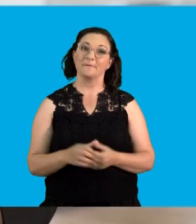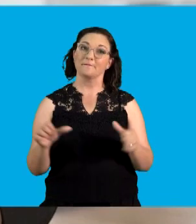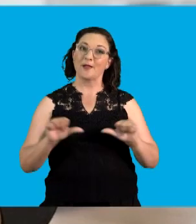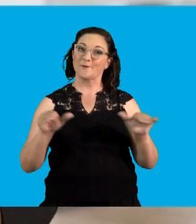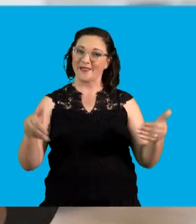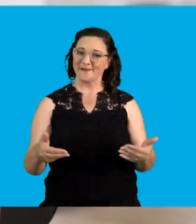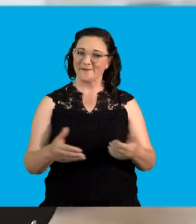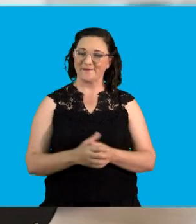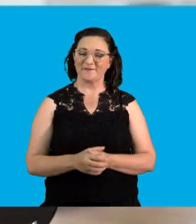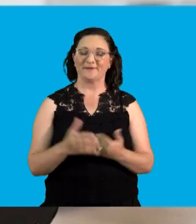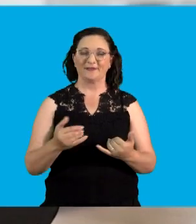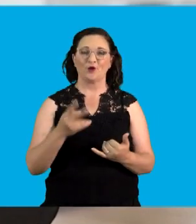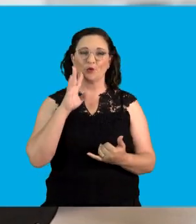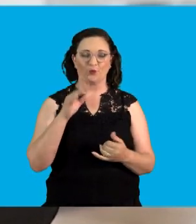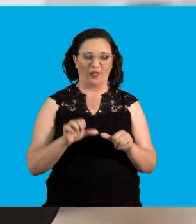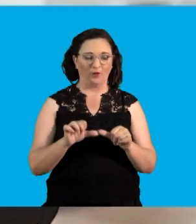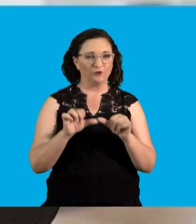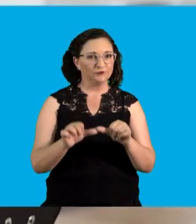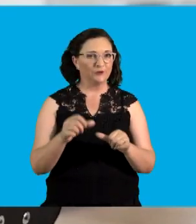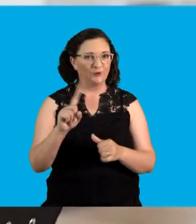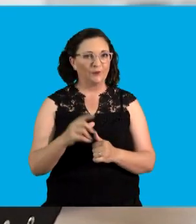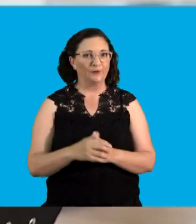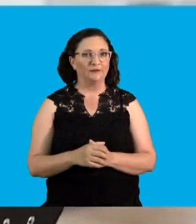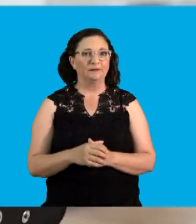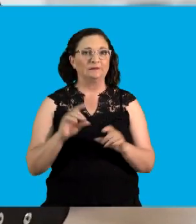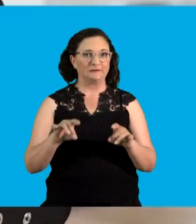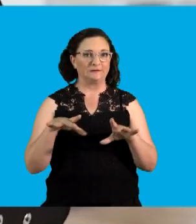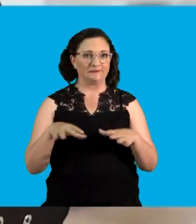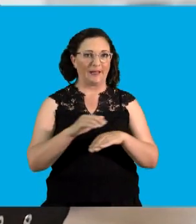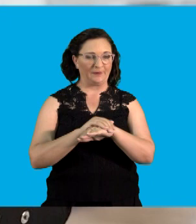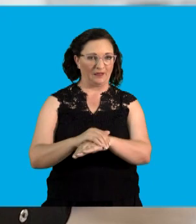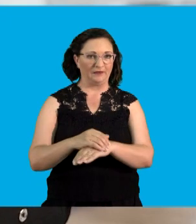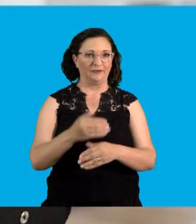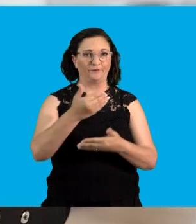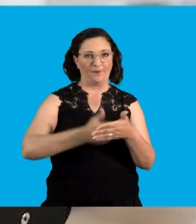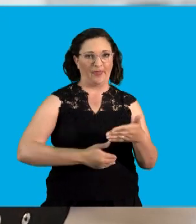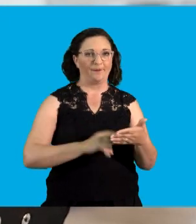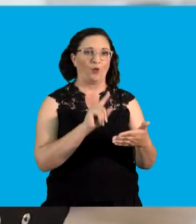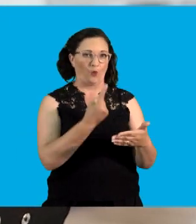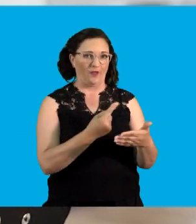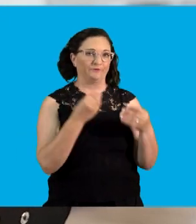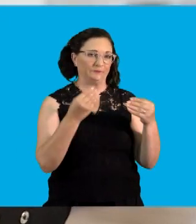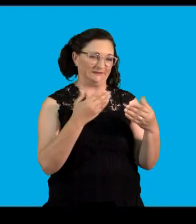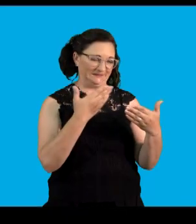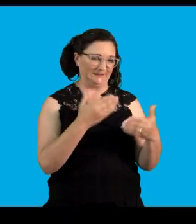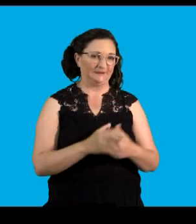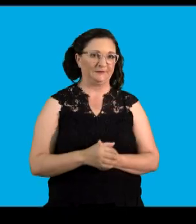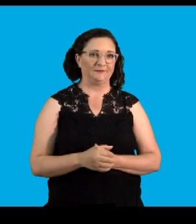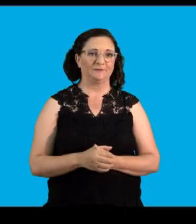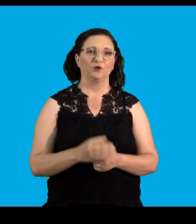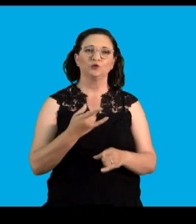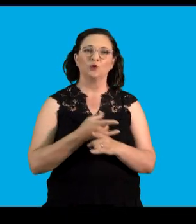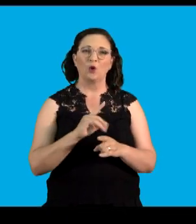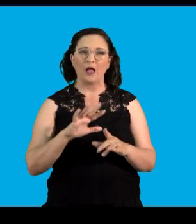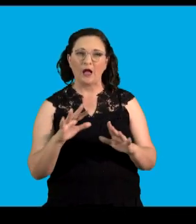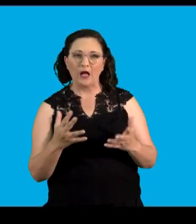Welcome back from an ad break. We will continue with our exam guide, paper 1 for business studies. So we are still talking about